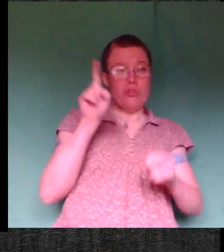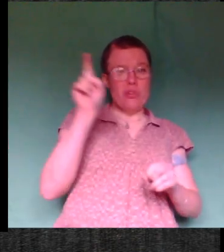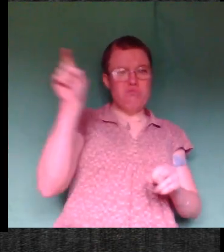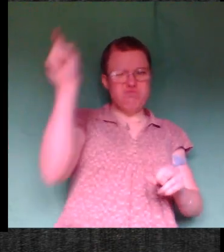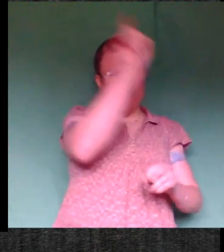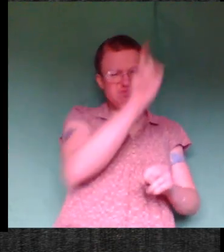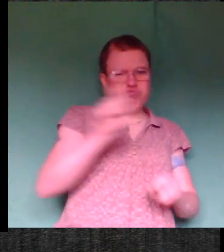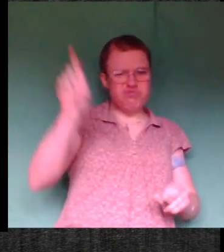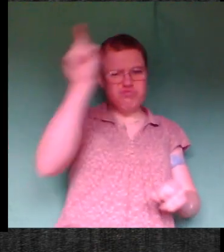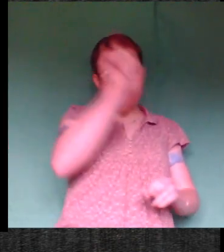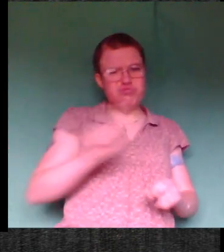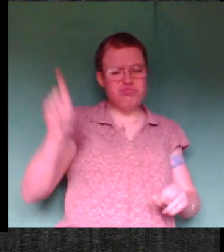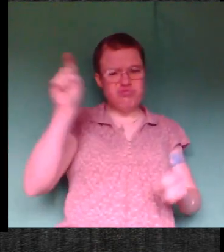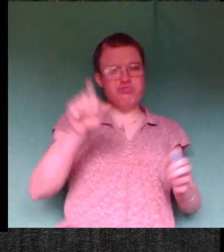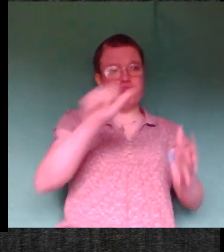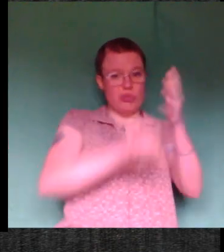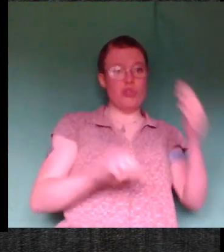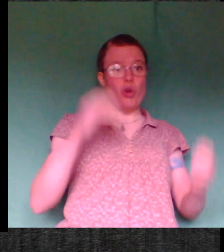cell?